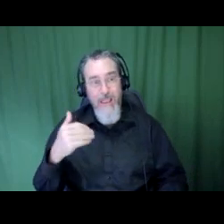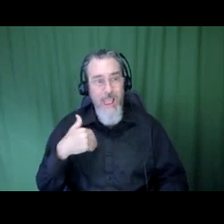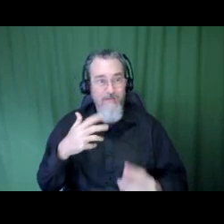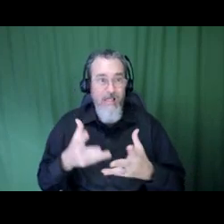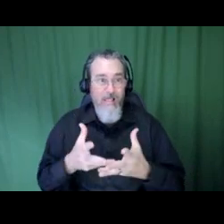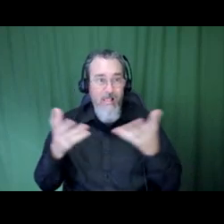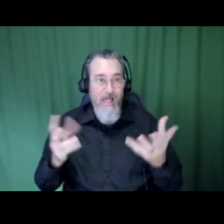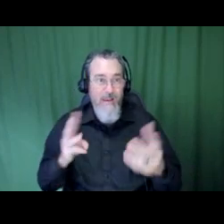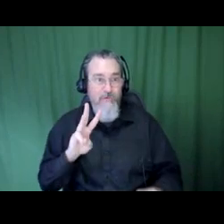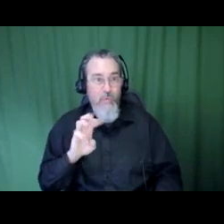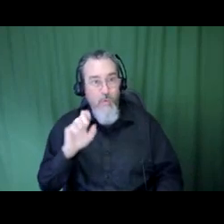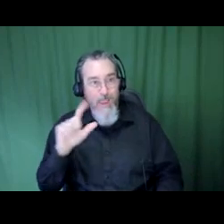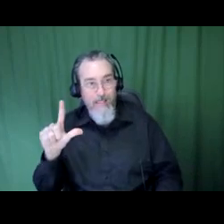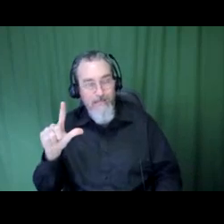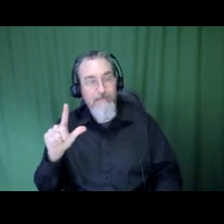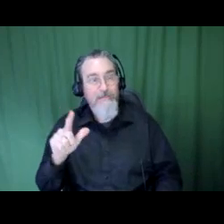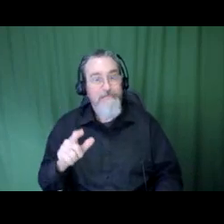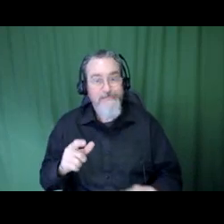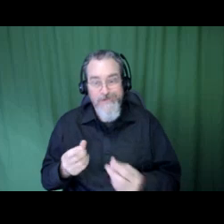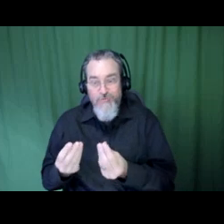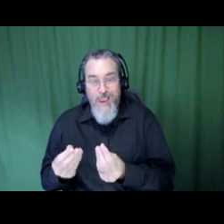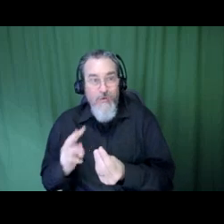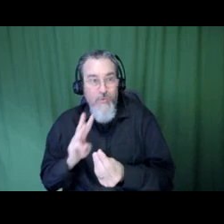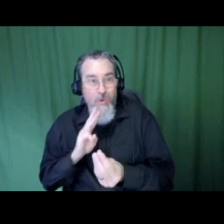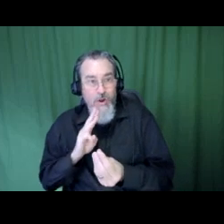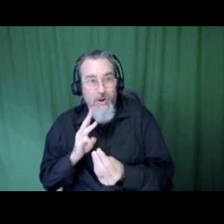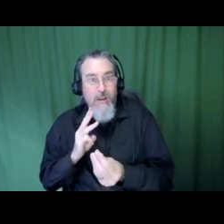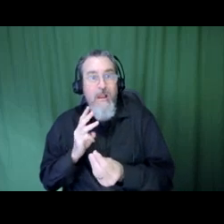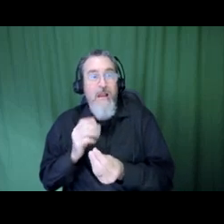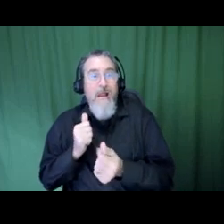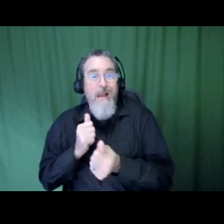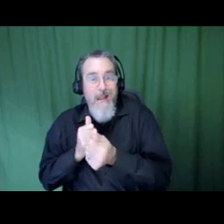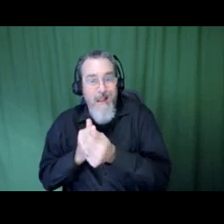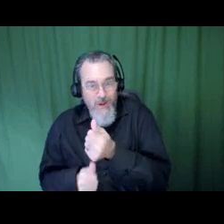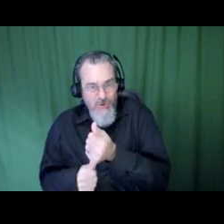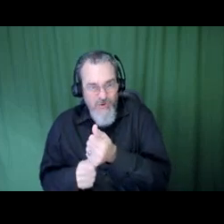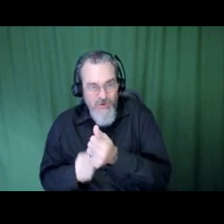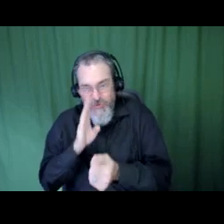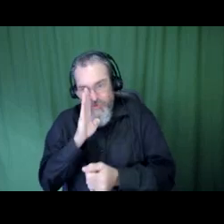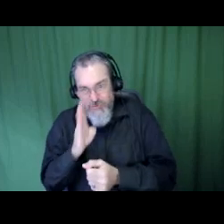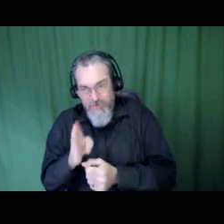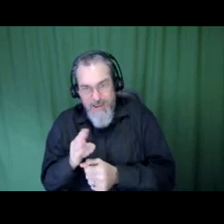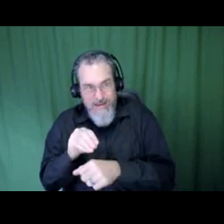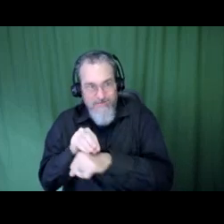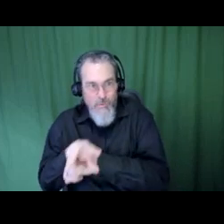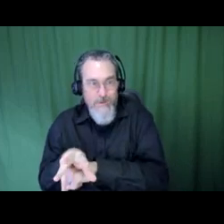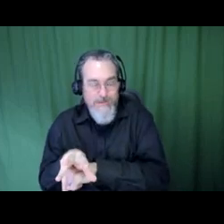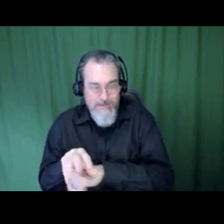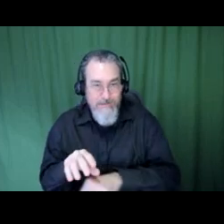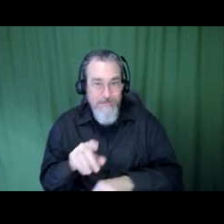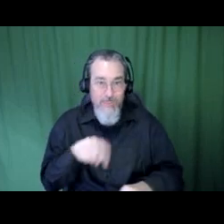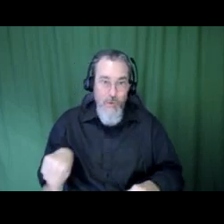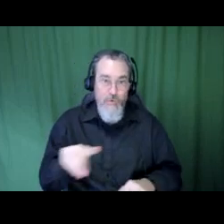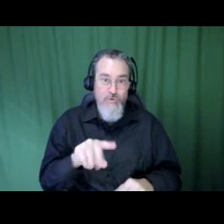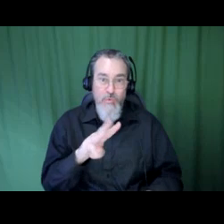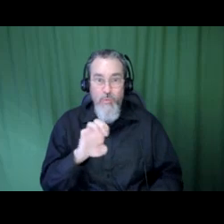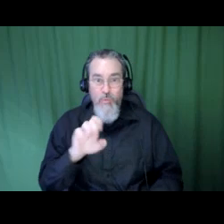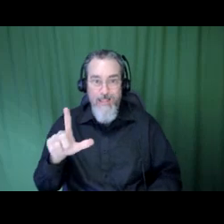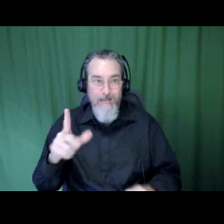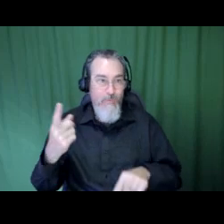under direct influence. And they are unfortunately some of our largest producing wells, and we can't shut them